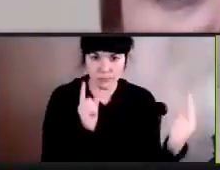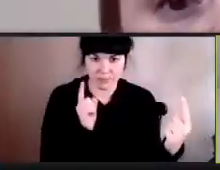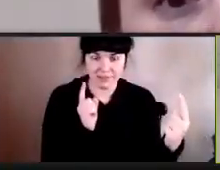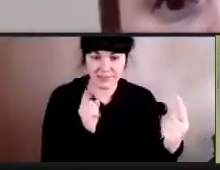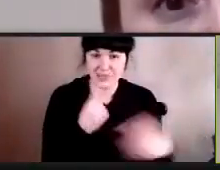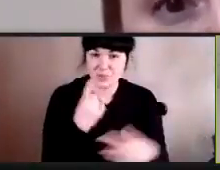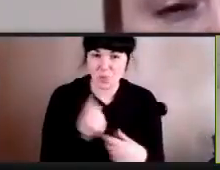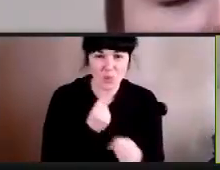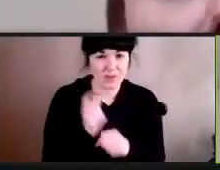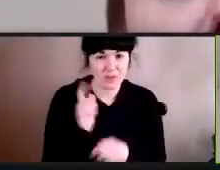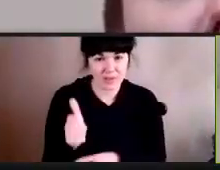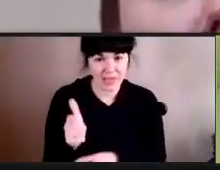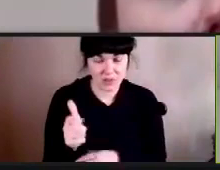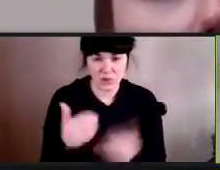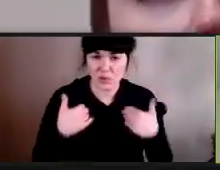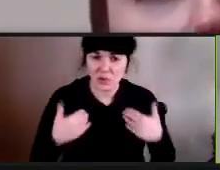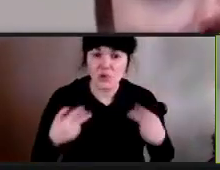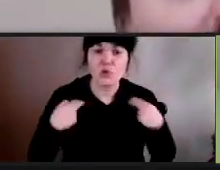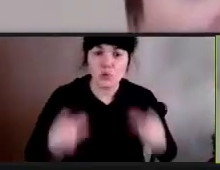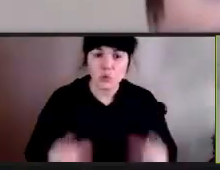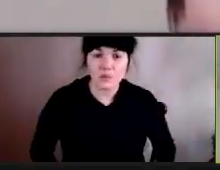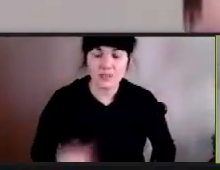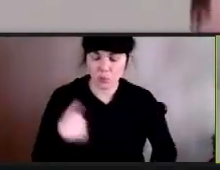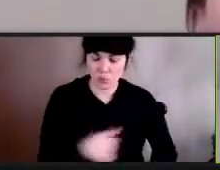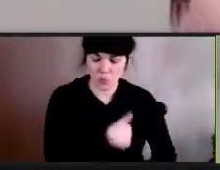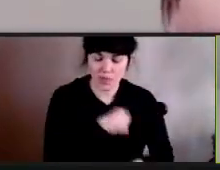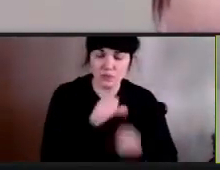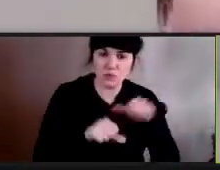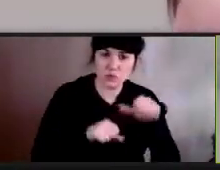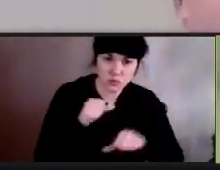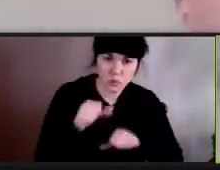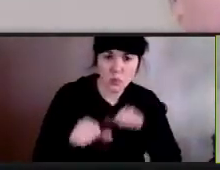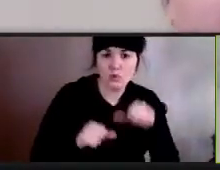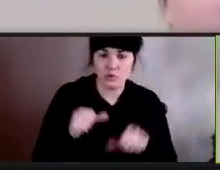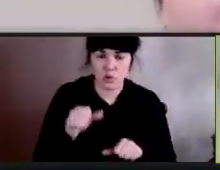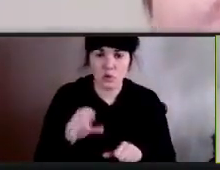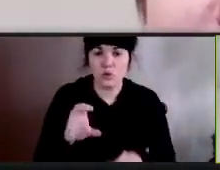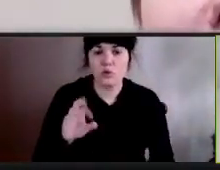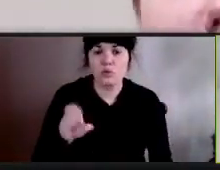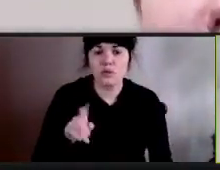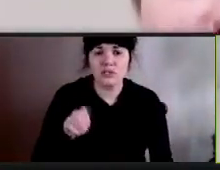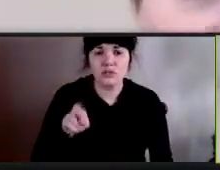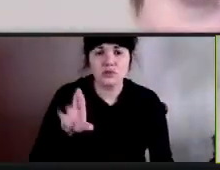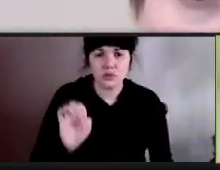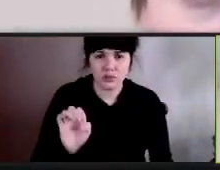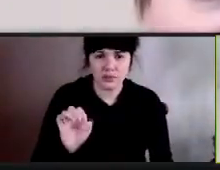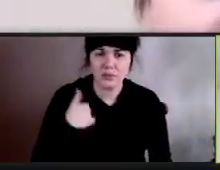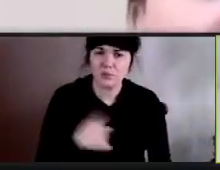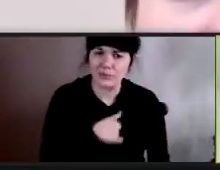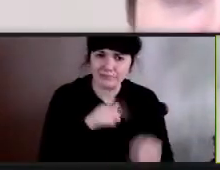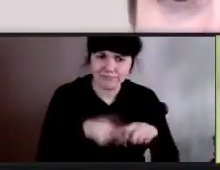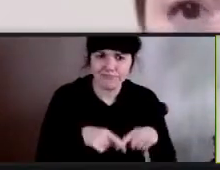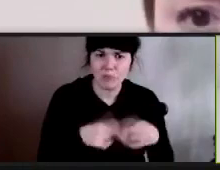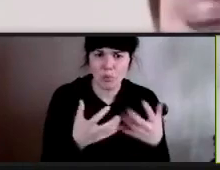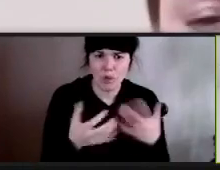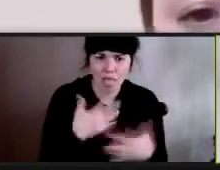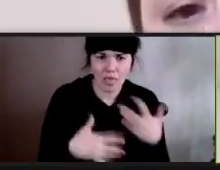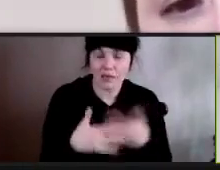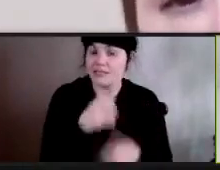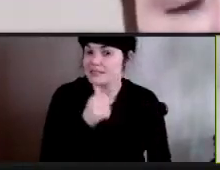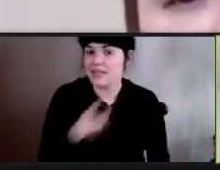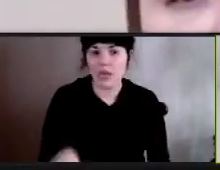it's a struggle. And so what we really want to make sure that we're doing is talking about ways that it's not just physical health, it's not just mental